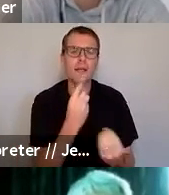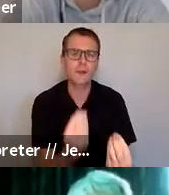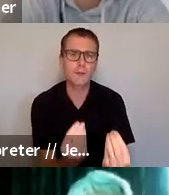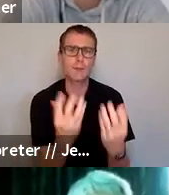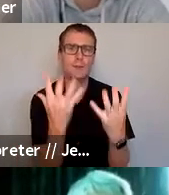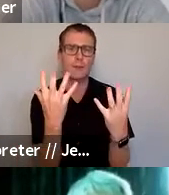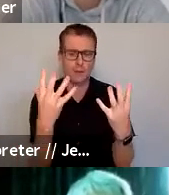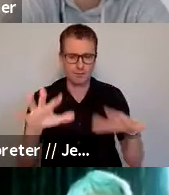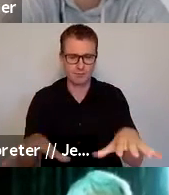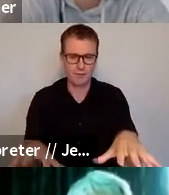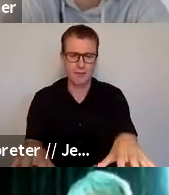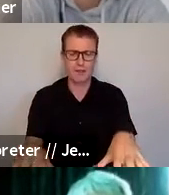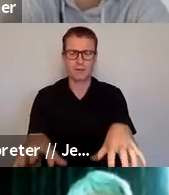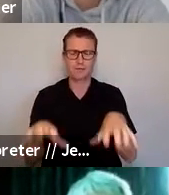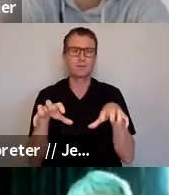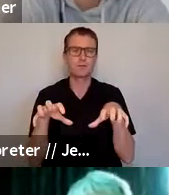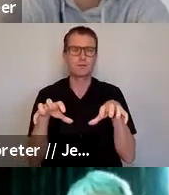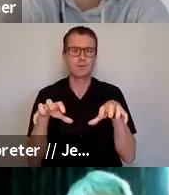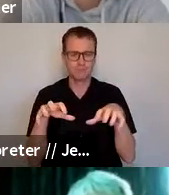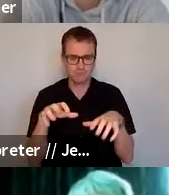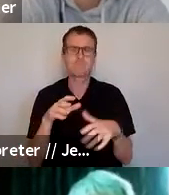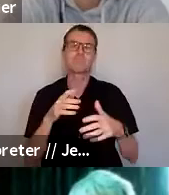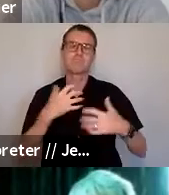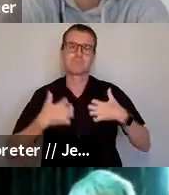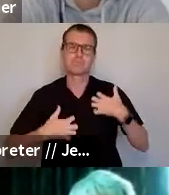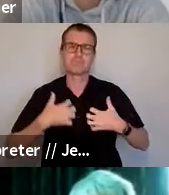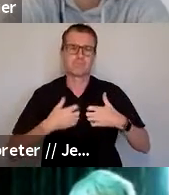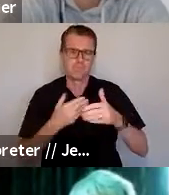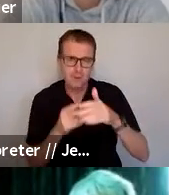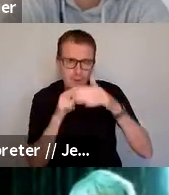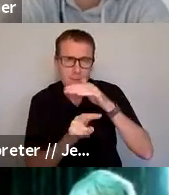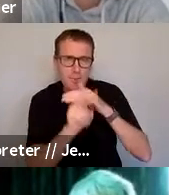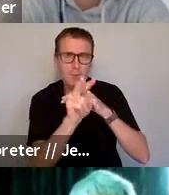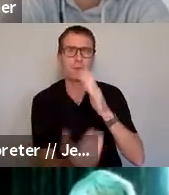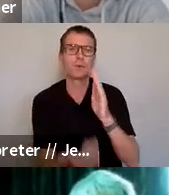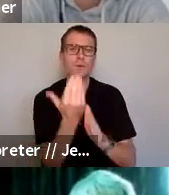he huka, he hauhu, ti hei mauri ora.